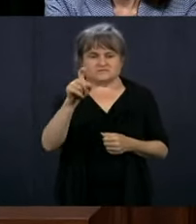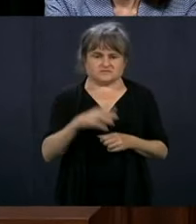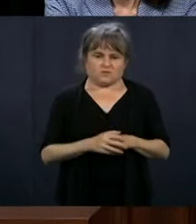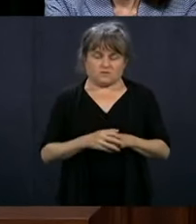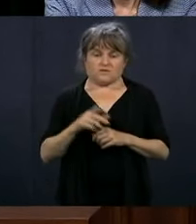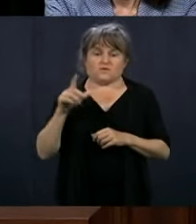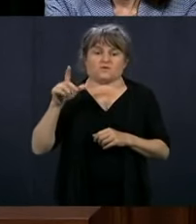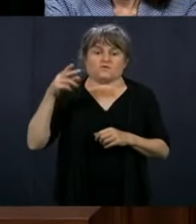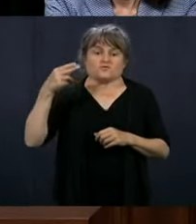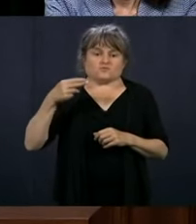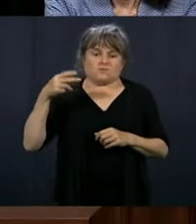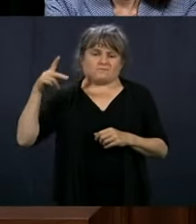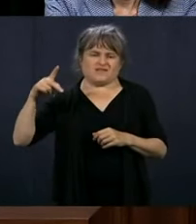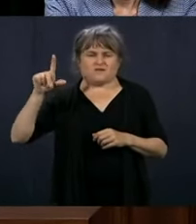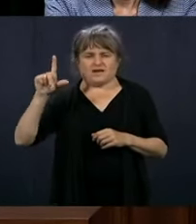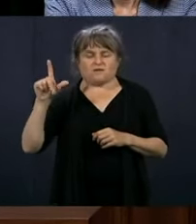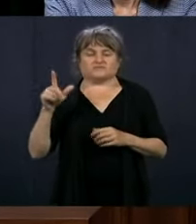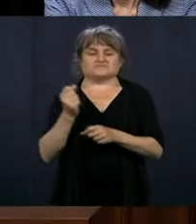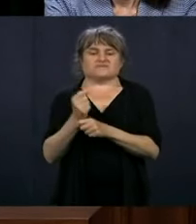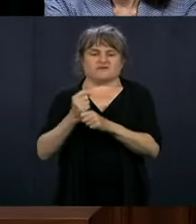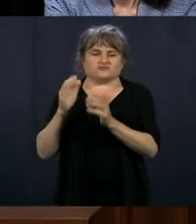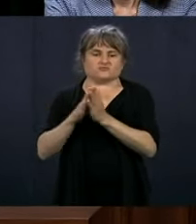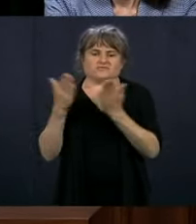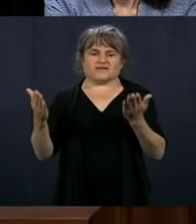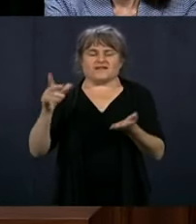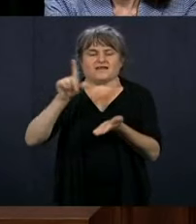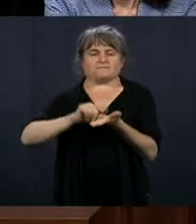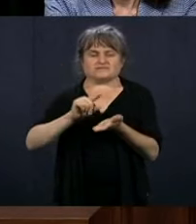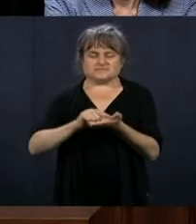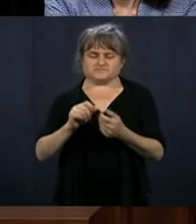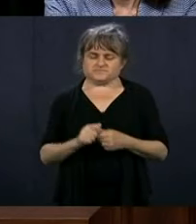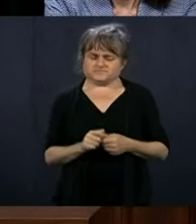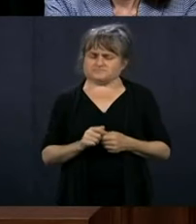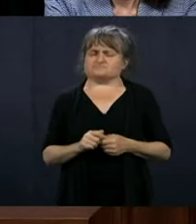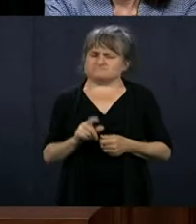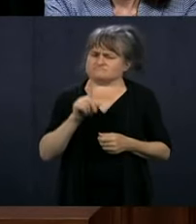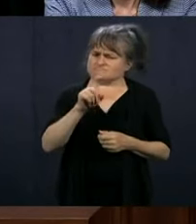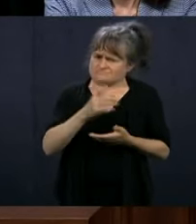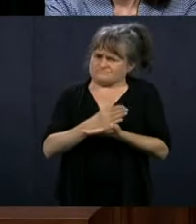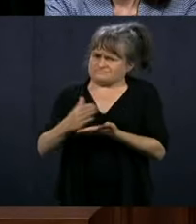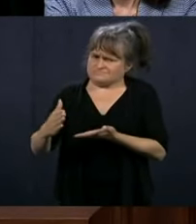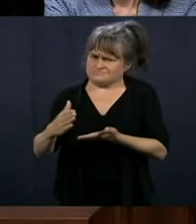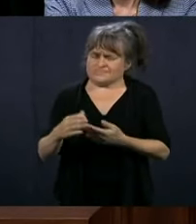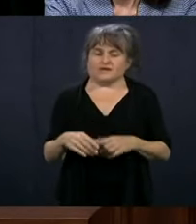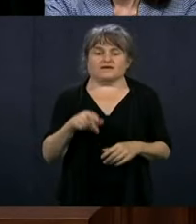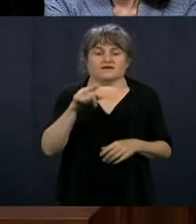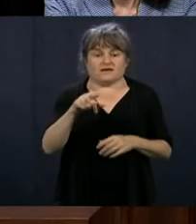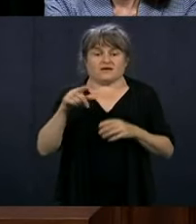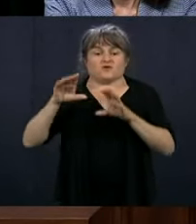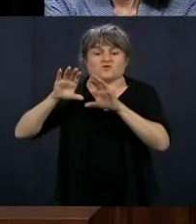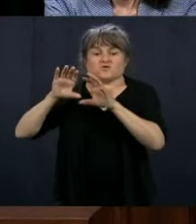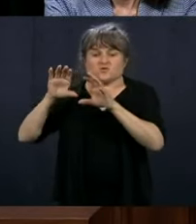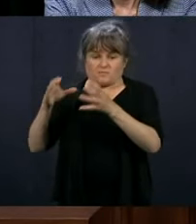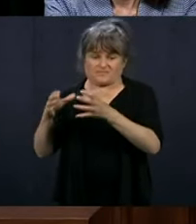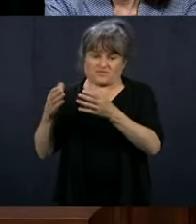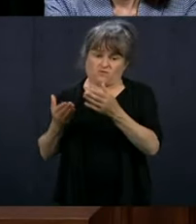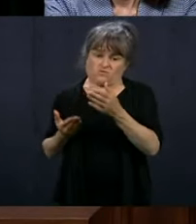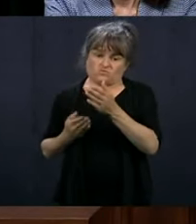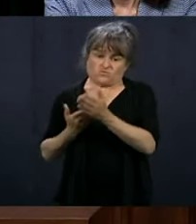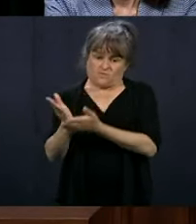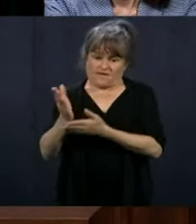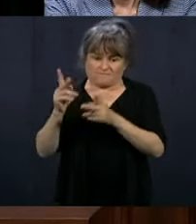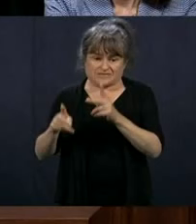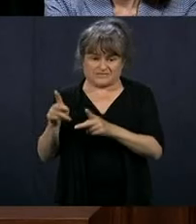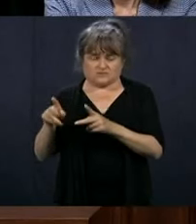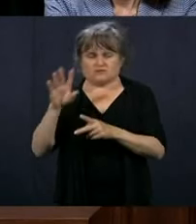I would like to keep going with the same subject, if you will, because upon reading this report on the rights of people that talks about